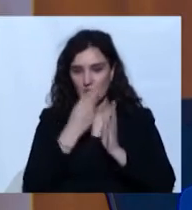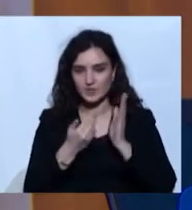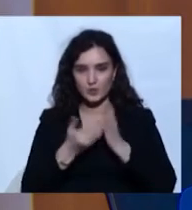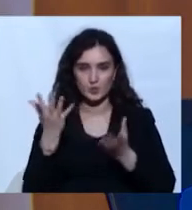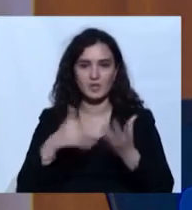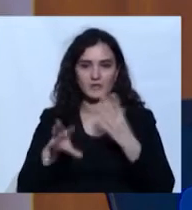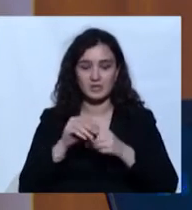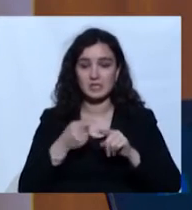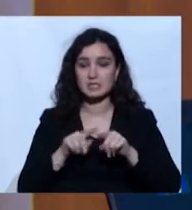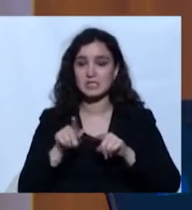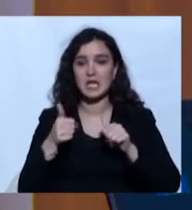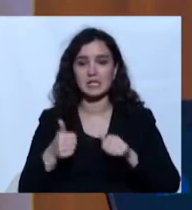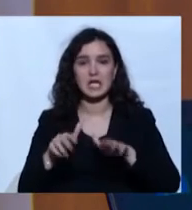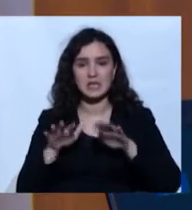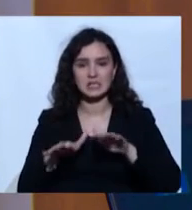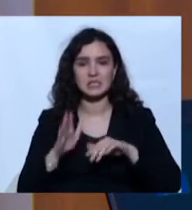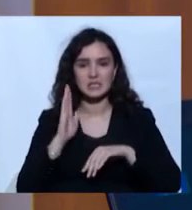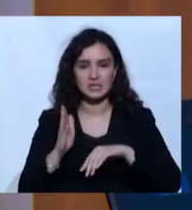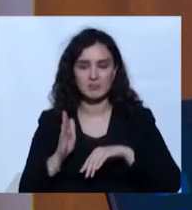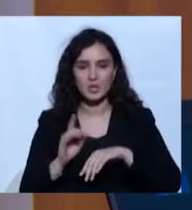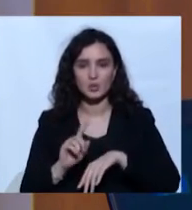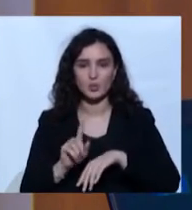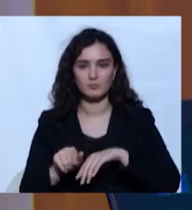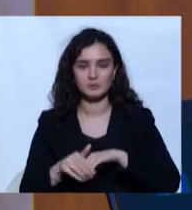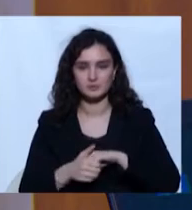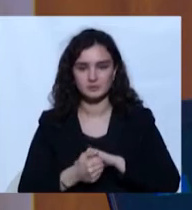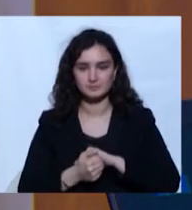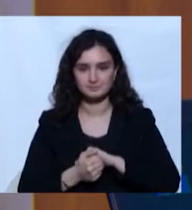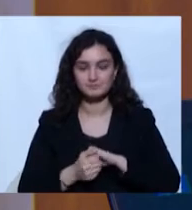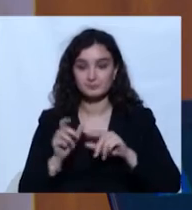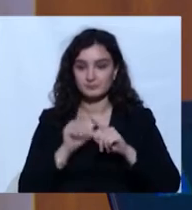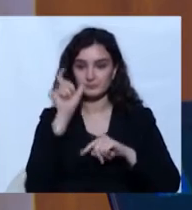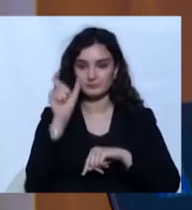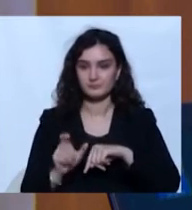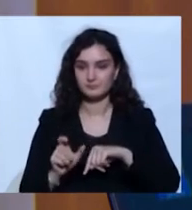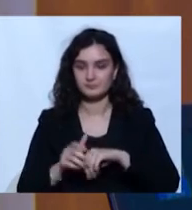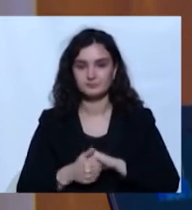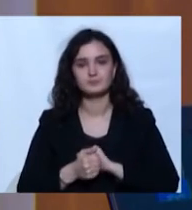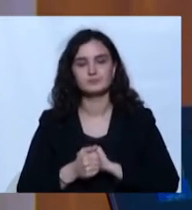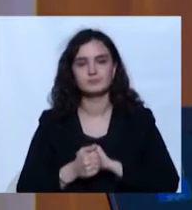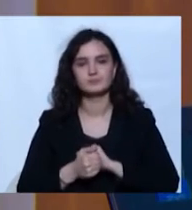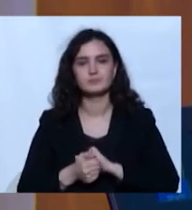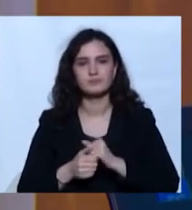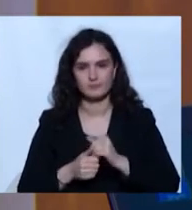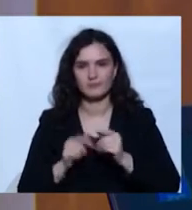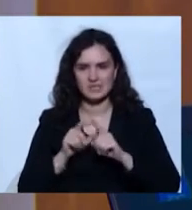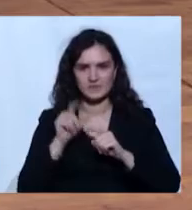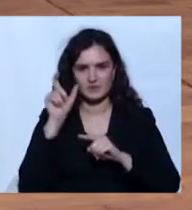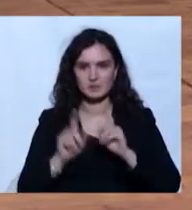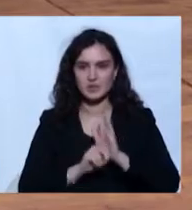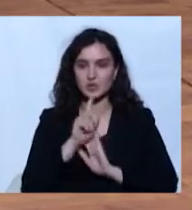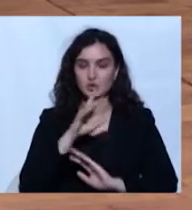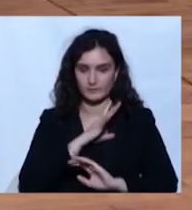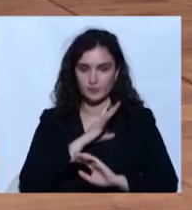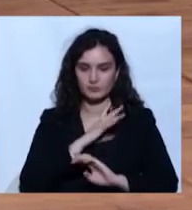good place to go over the vocabulary. We had a bunch of words in the beginning, and I